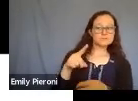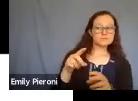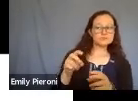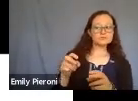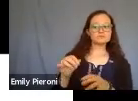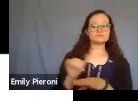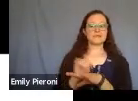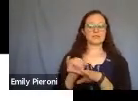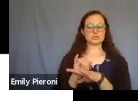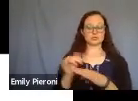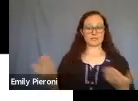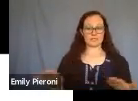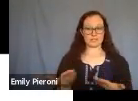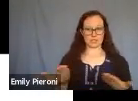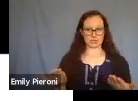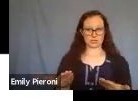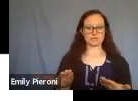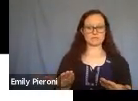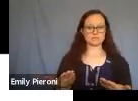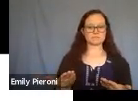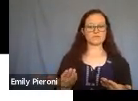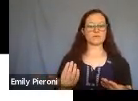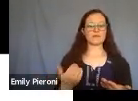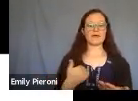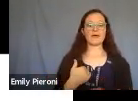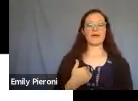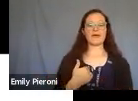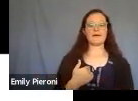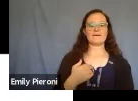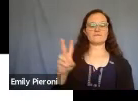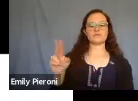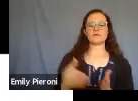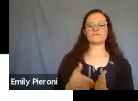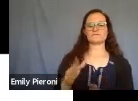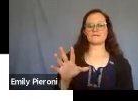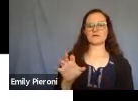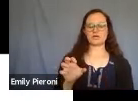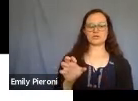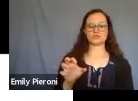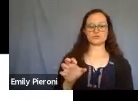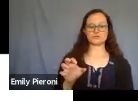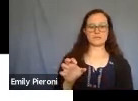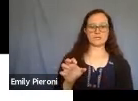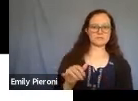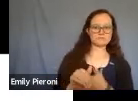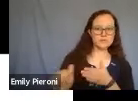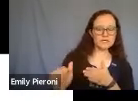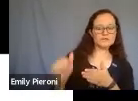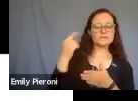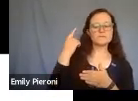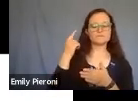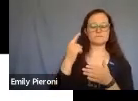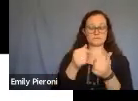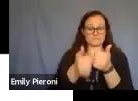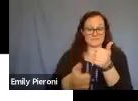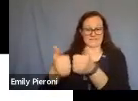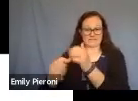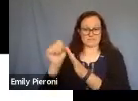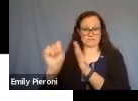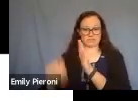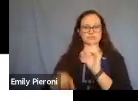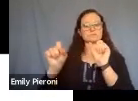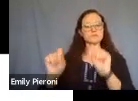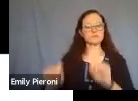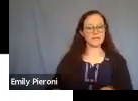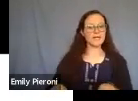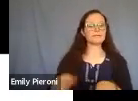What they receive with it is a $2,500 per semester, which could be used for tuition, fees, and books at NMSU. And they